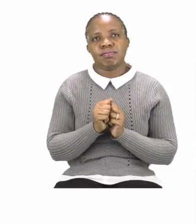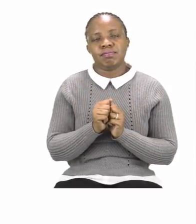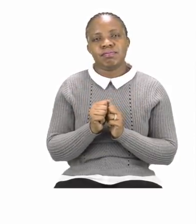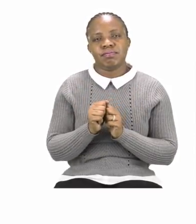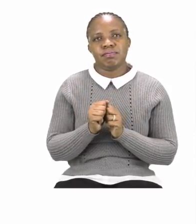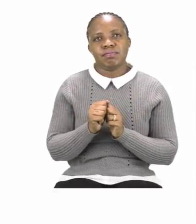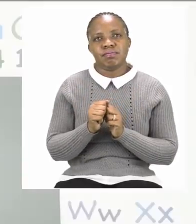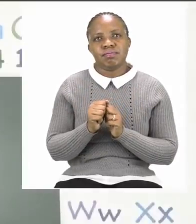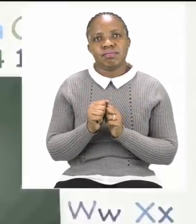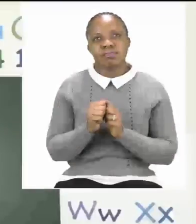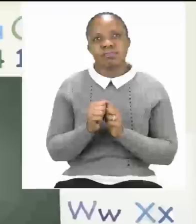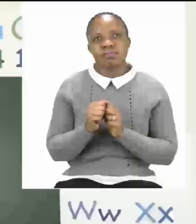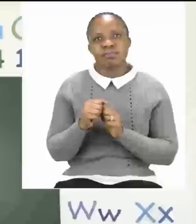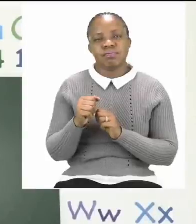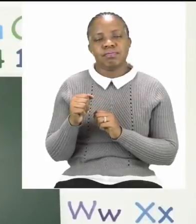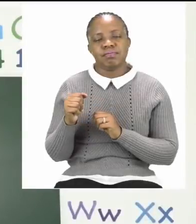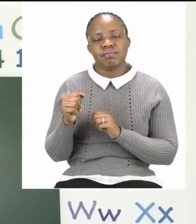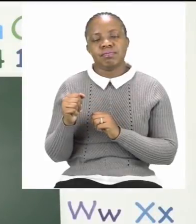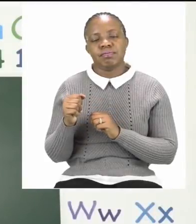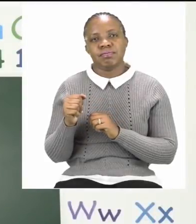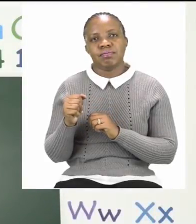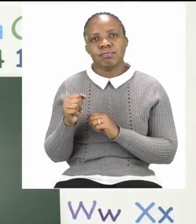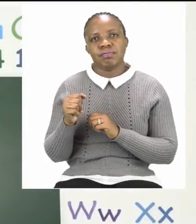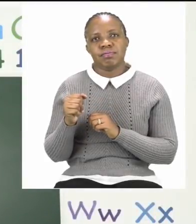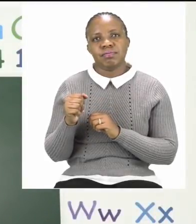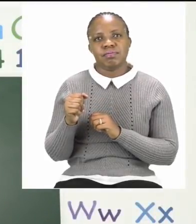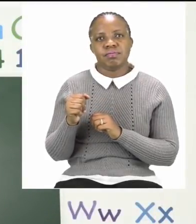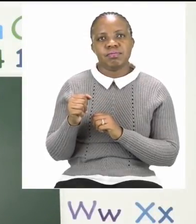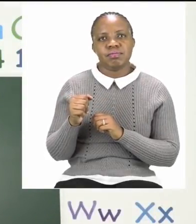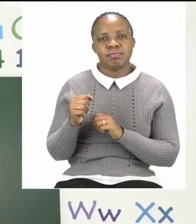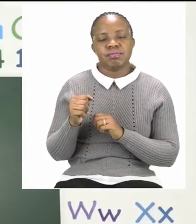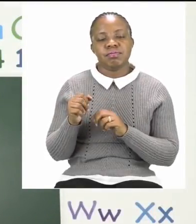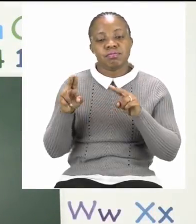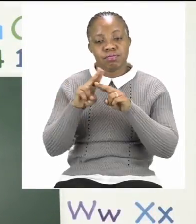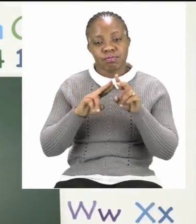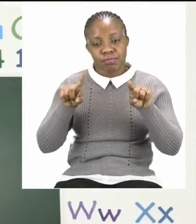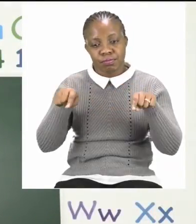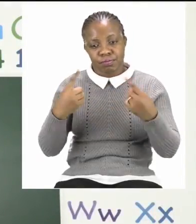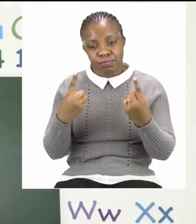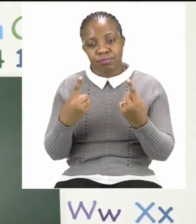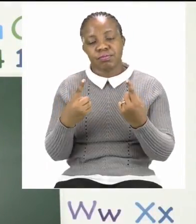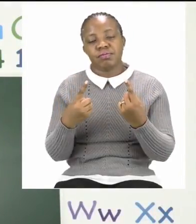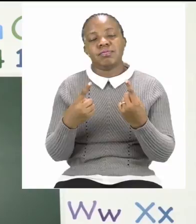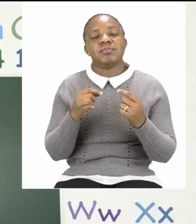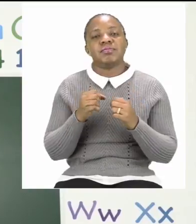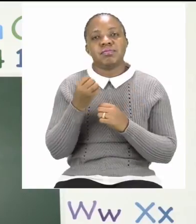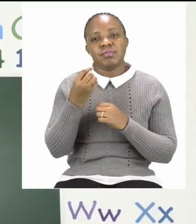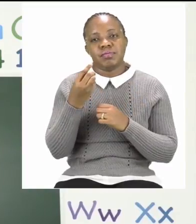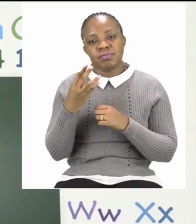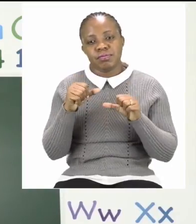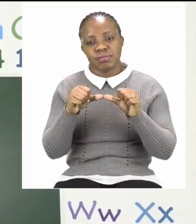at the table. So we are going to use the counters to try and get up to the number